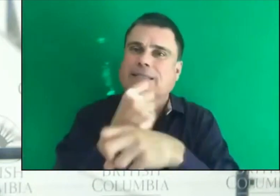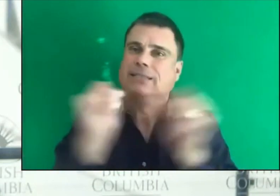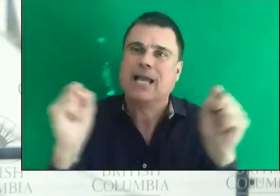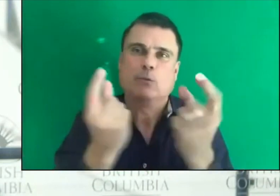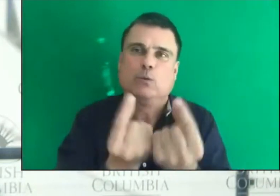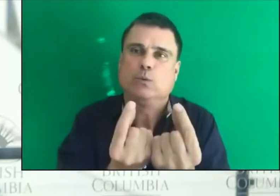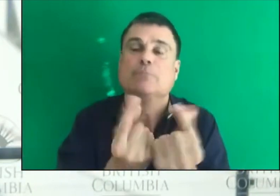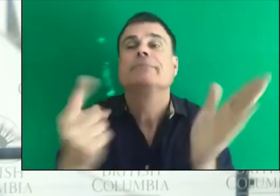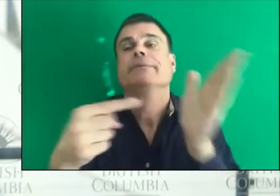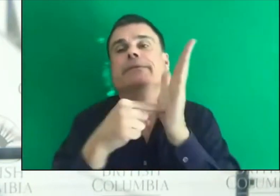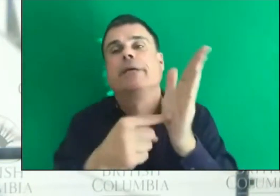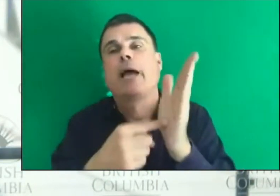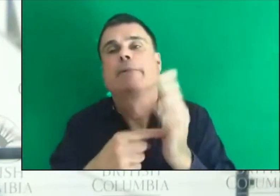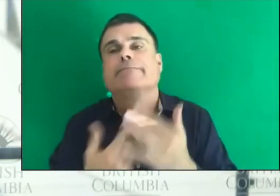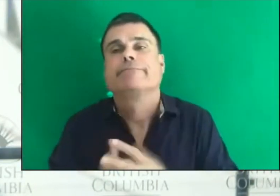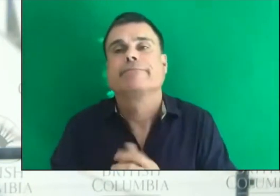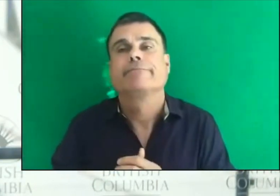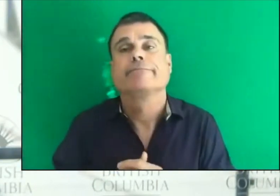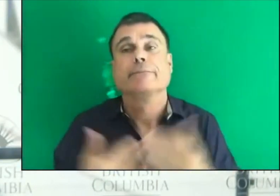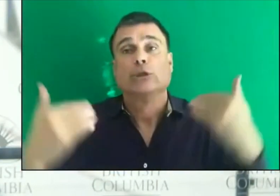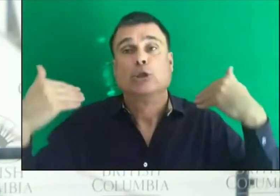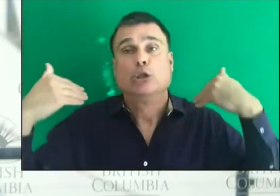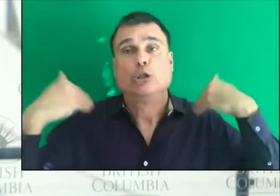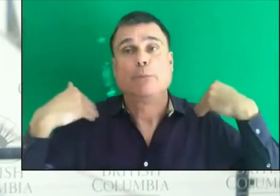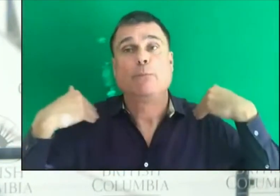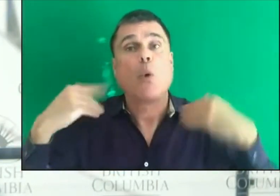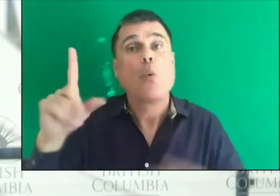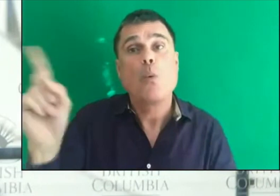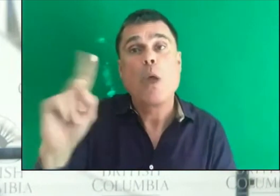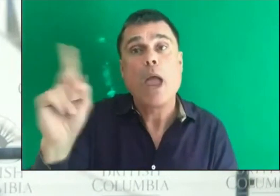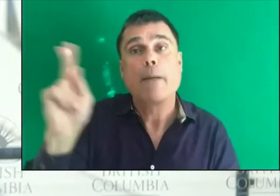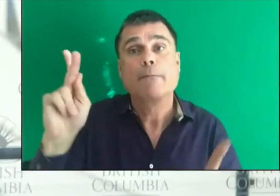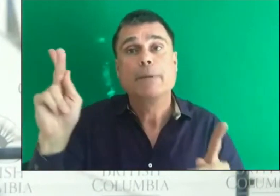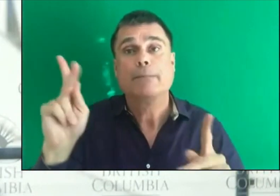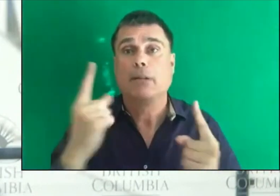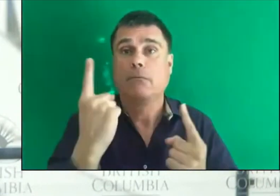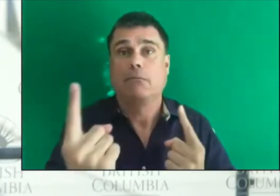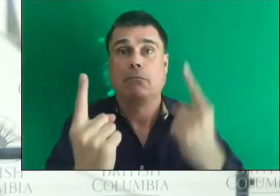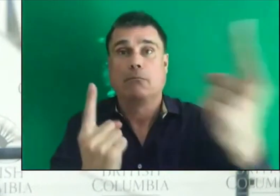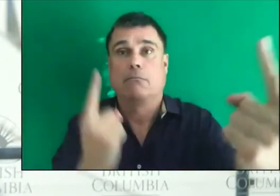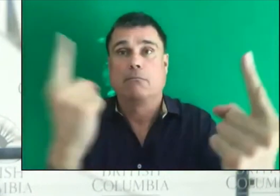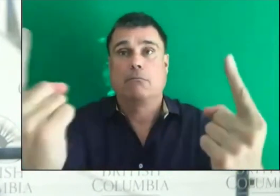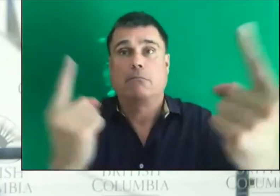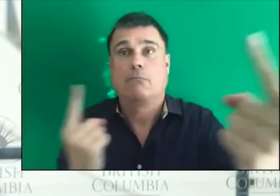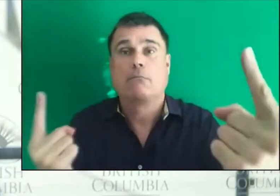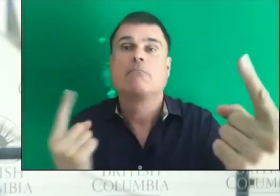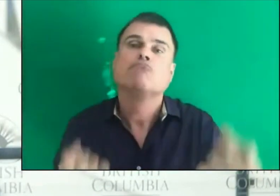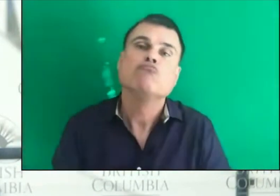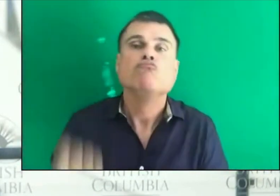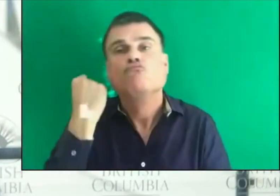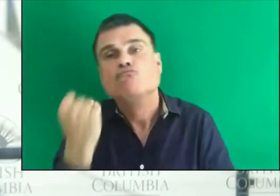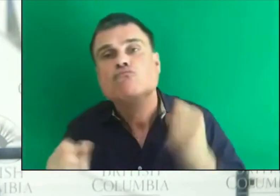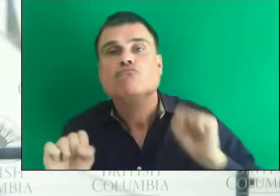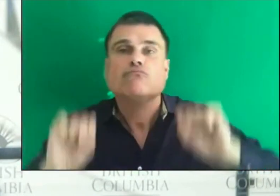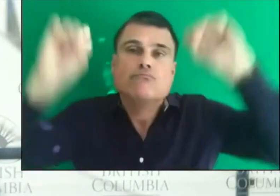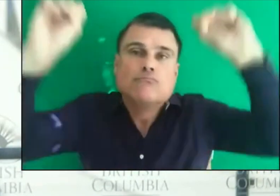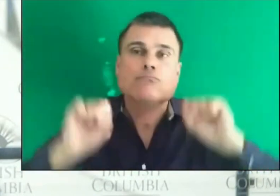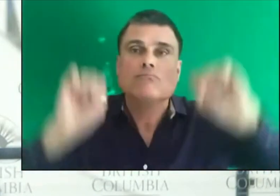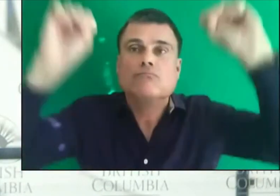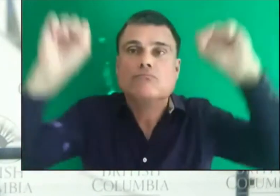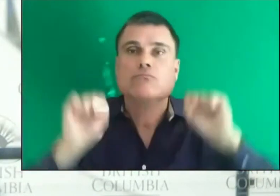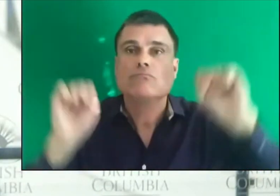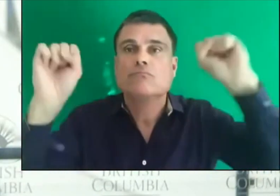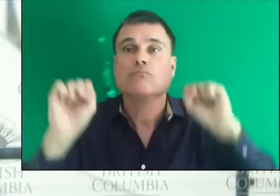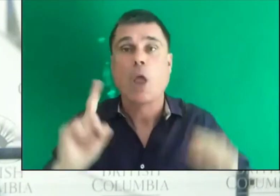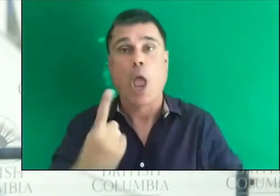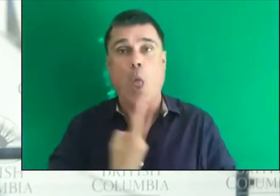plans, and that will be working, local public health will be working with those facilities around those. So it does